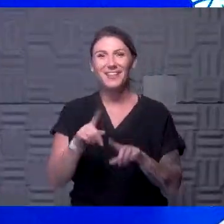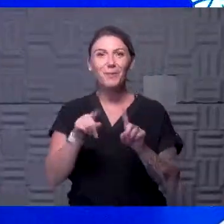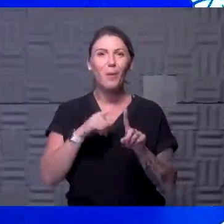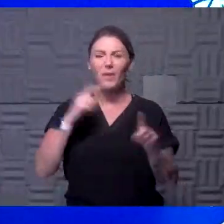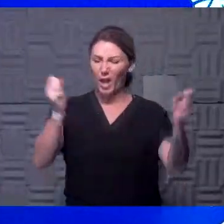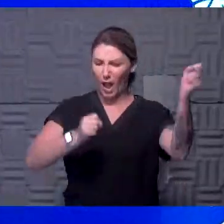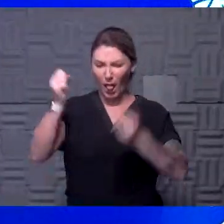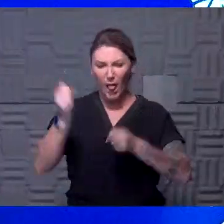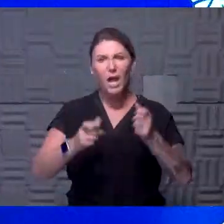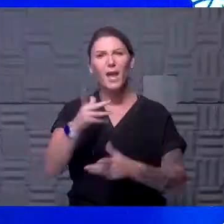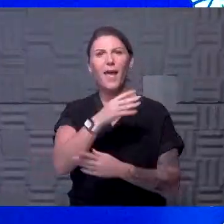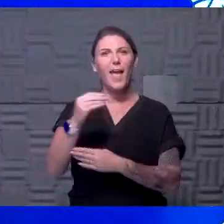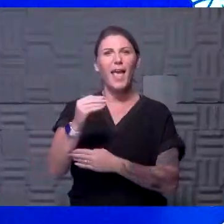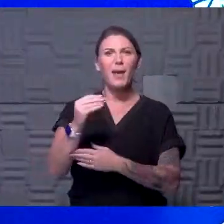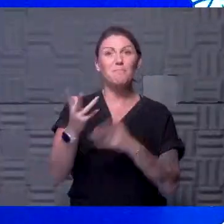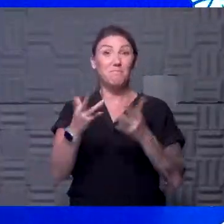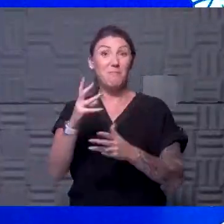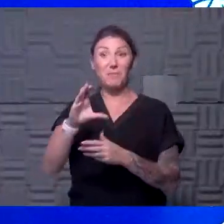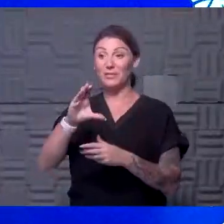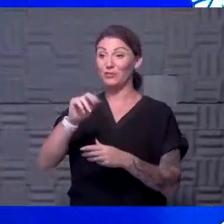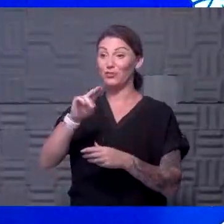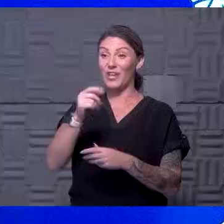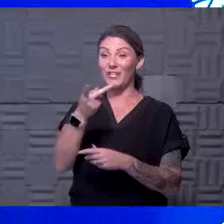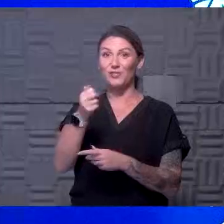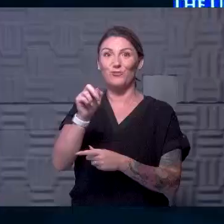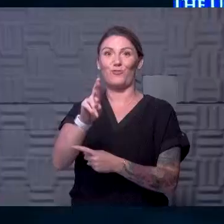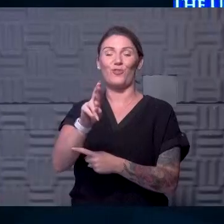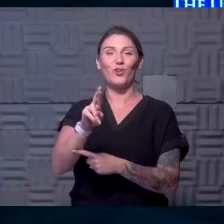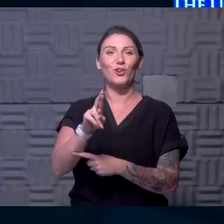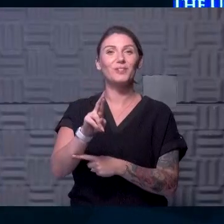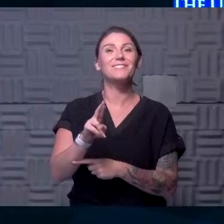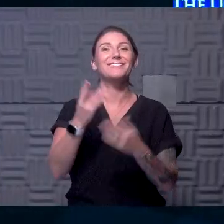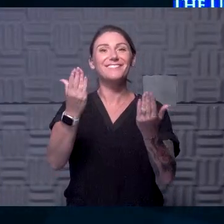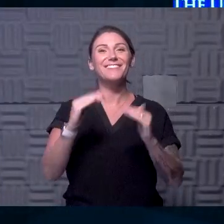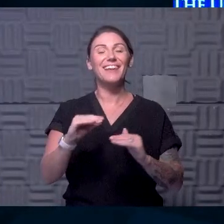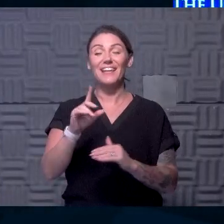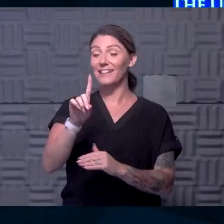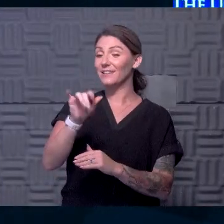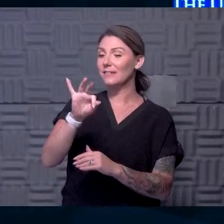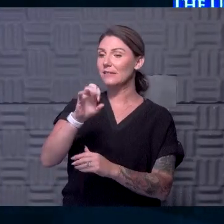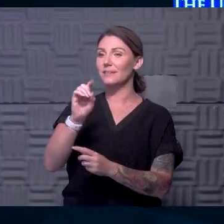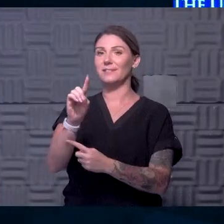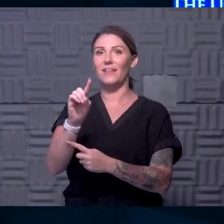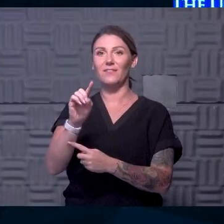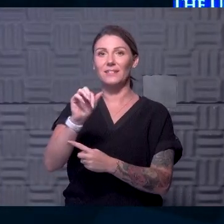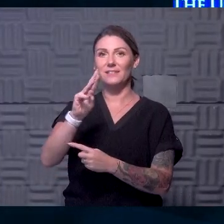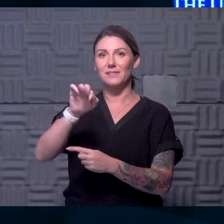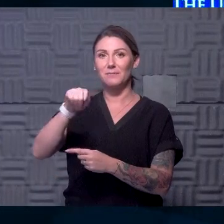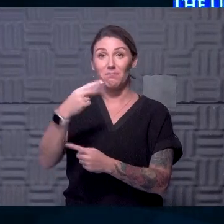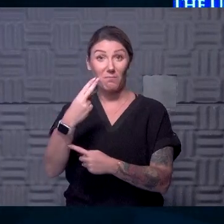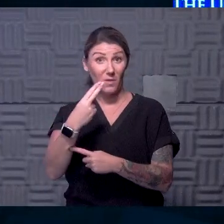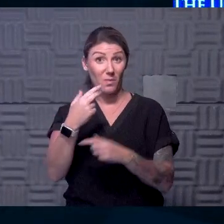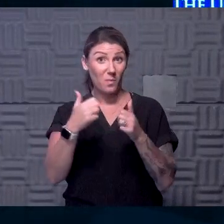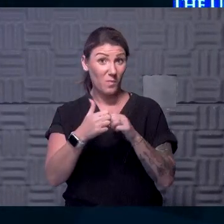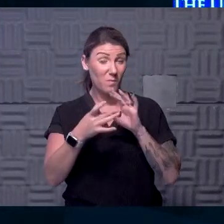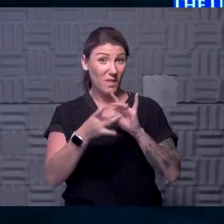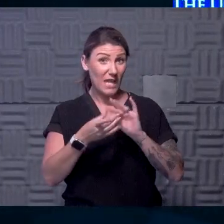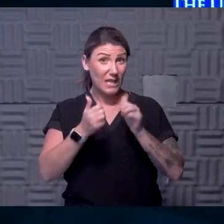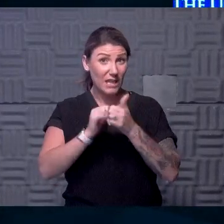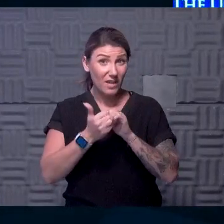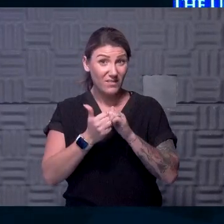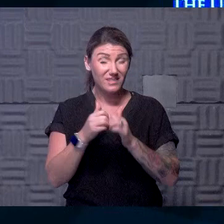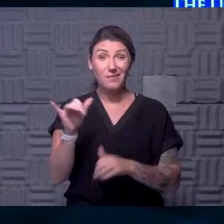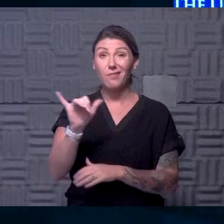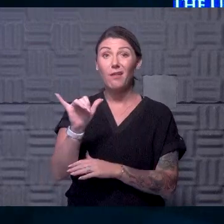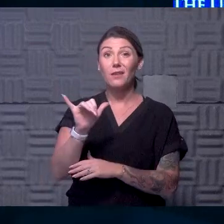can even pull the chancellor in. Yeah. David Smith, how are things out there for athletics? Lots of changes, man. The schools, like Shawnee